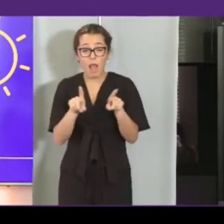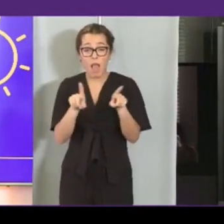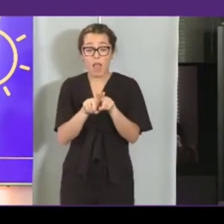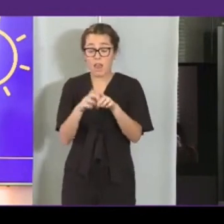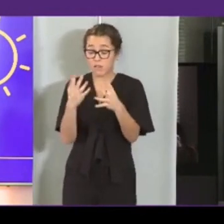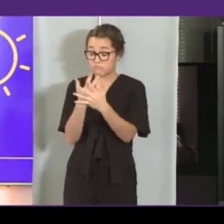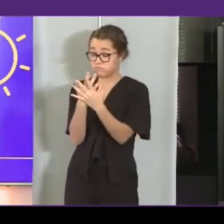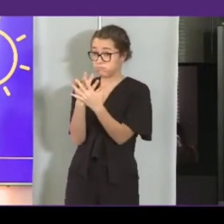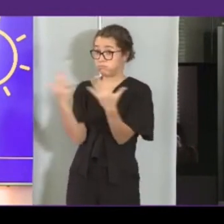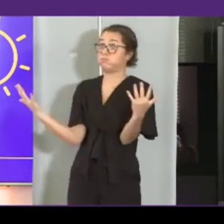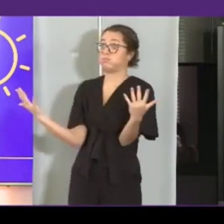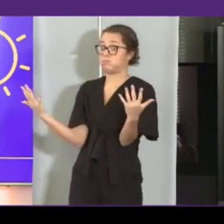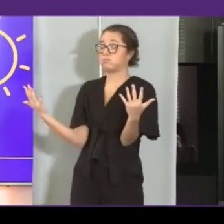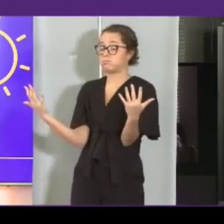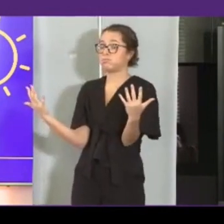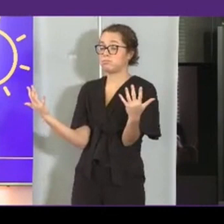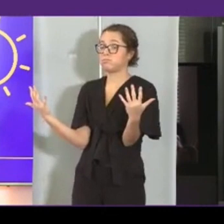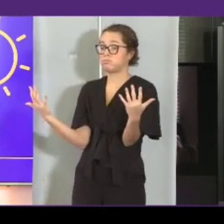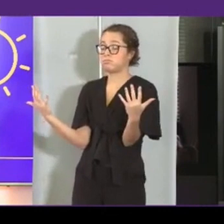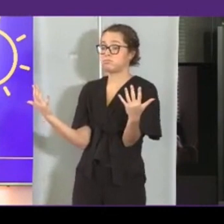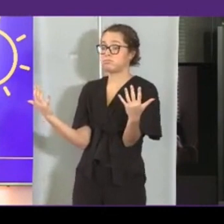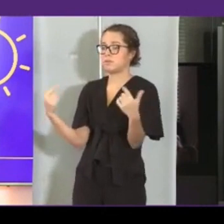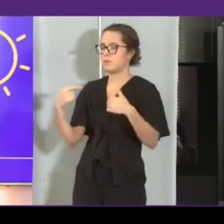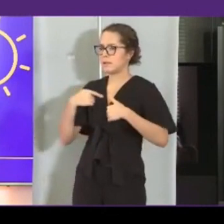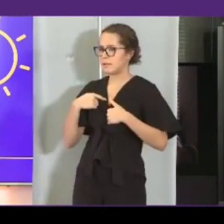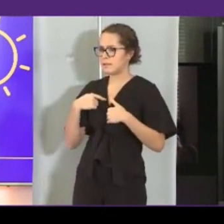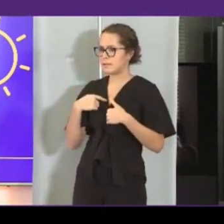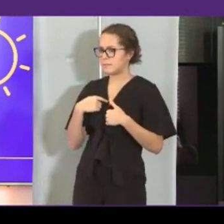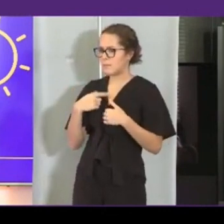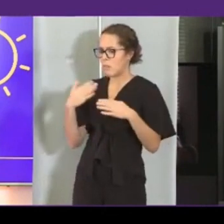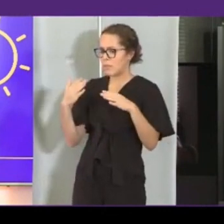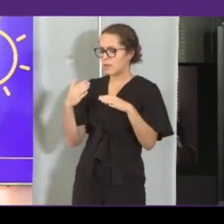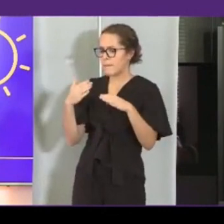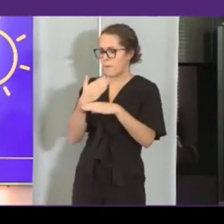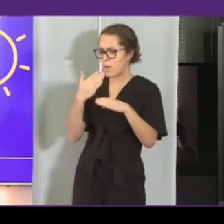big task. Yeah, and off the top of my head, how many people work at Sony?